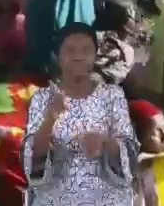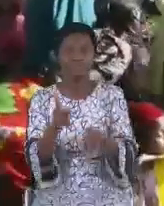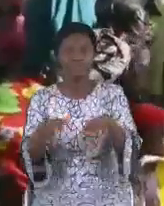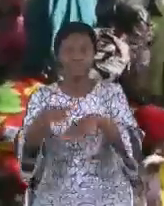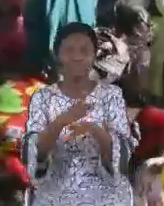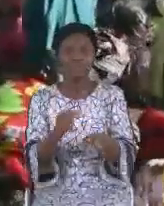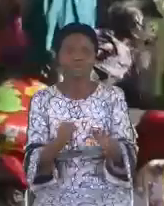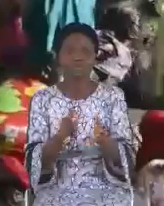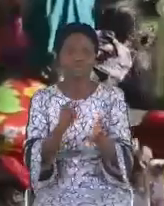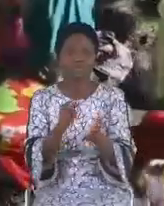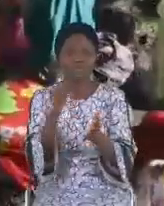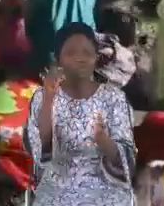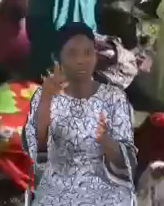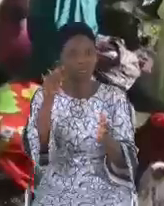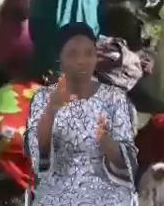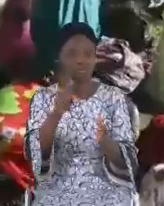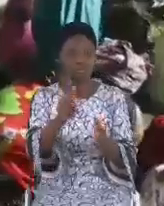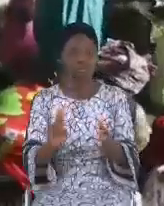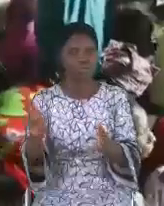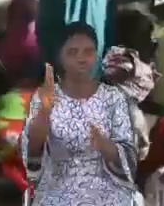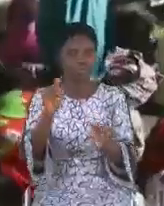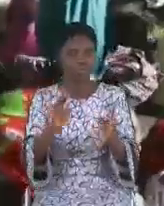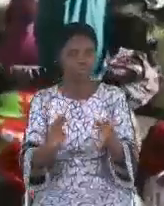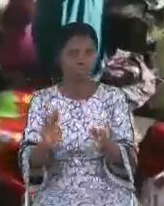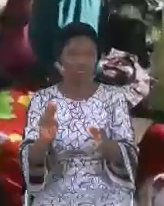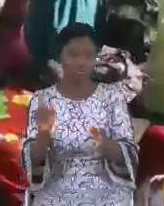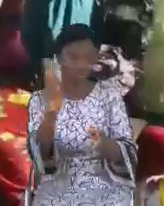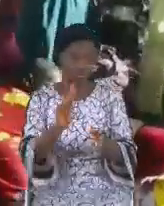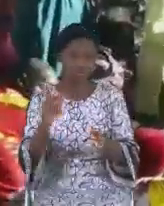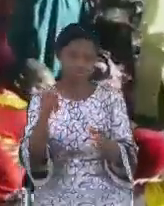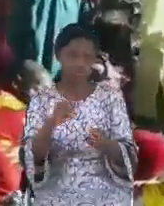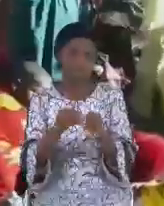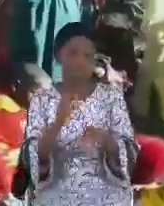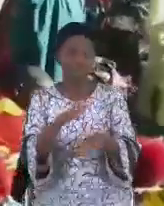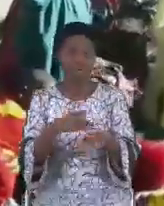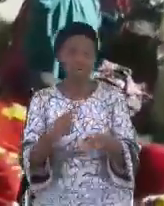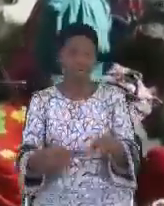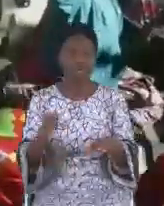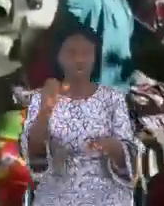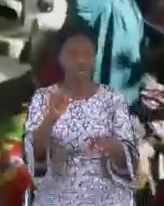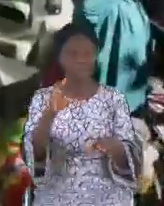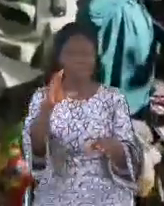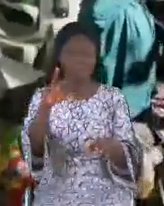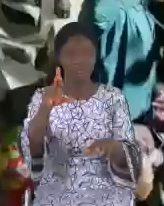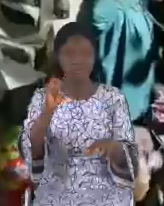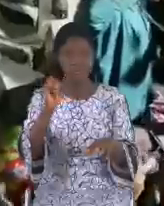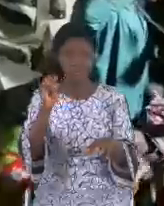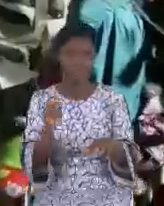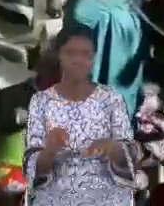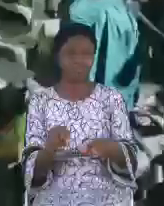the screen to send us SMS or WhatsApp message with your